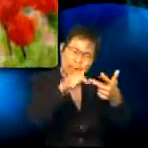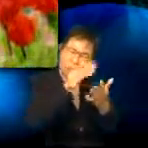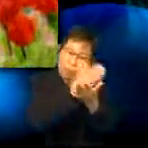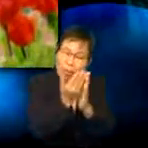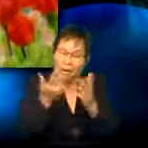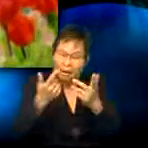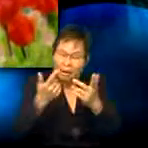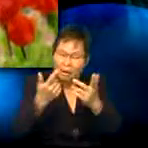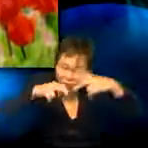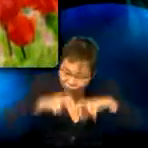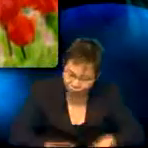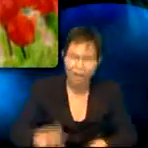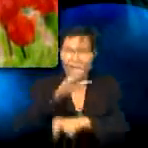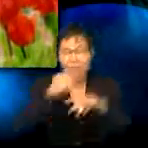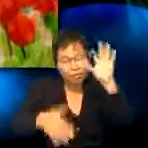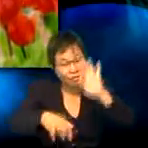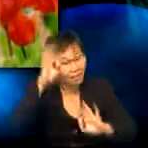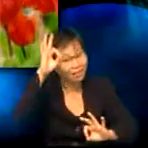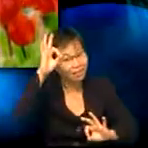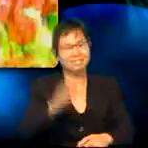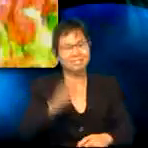Let's investigate and find out.